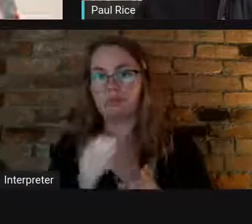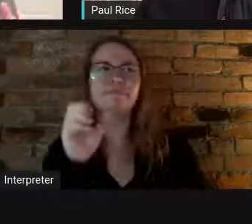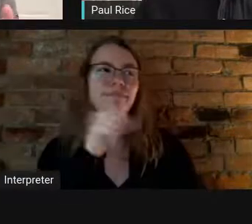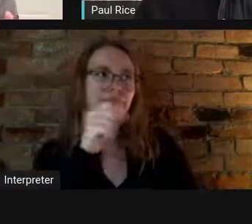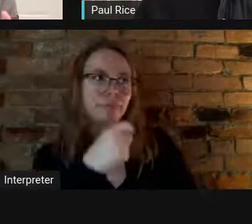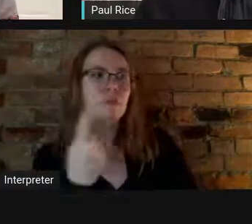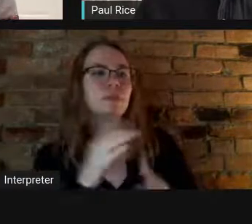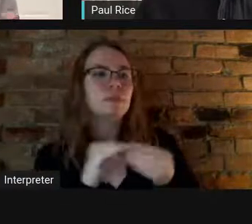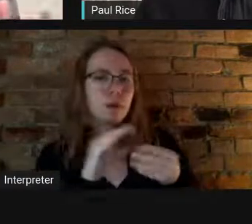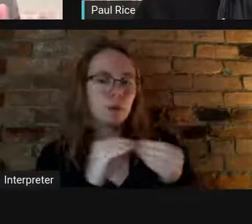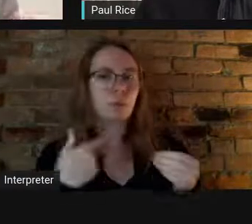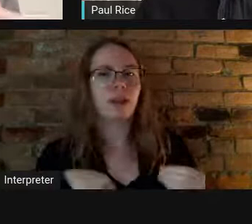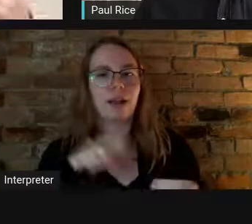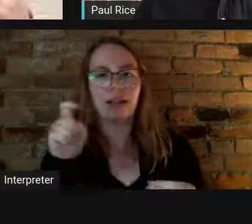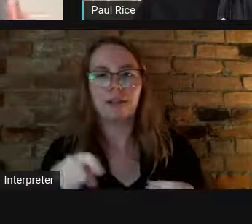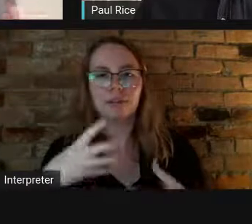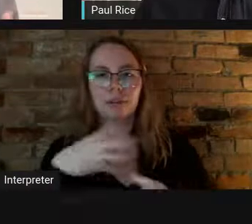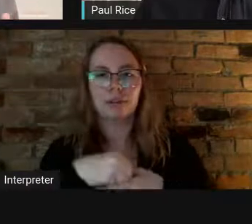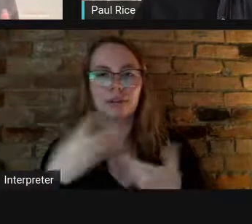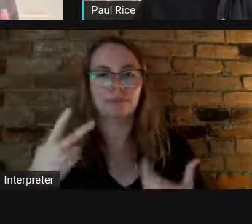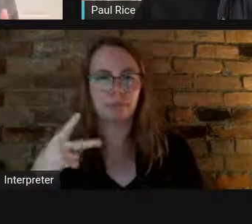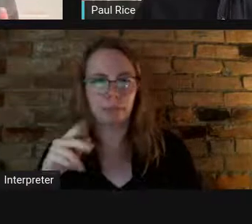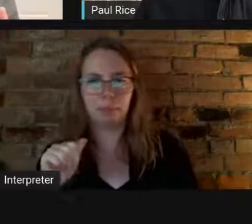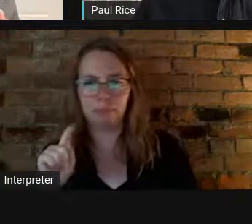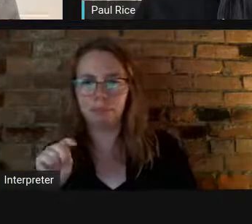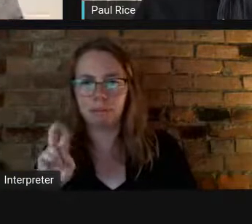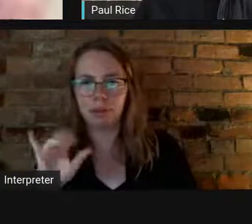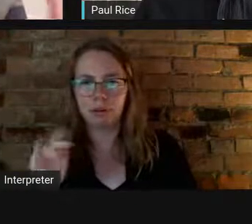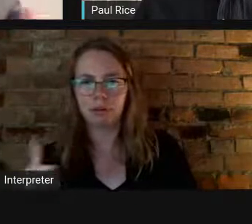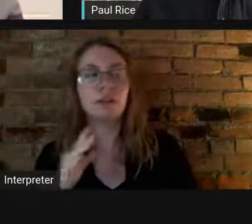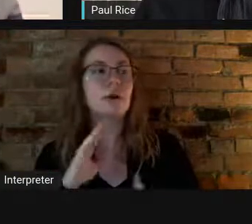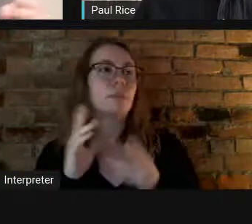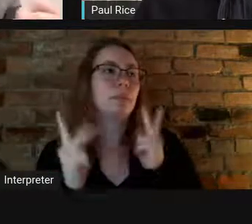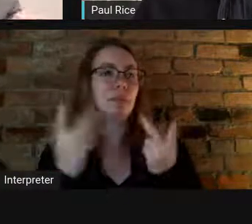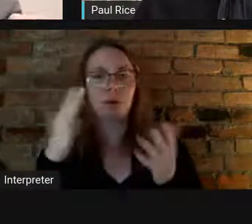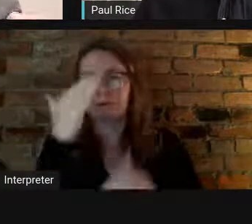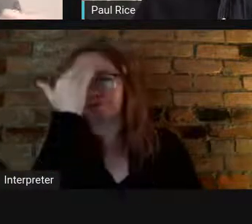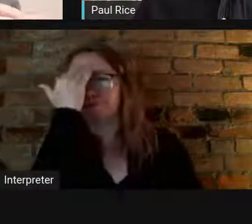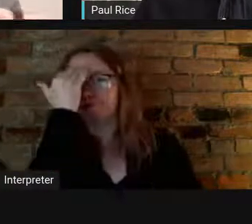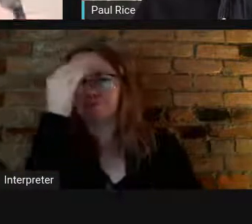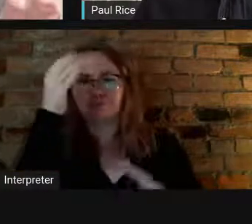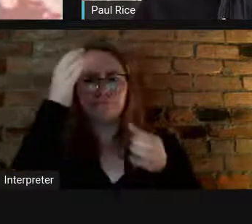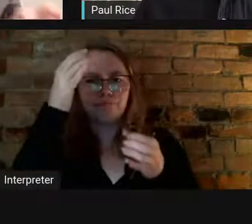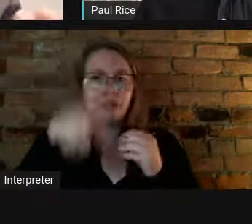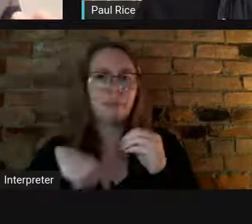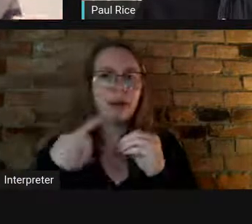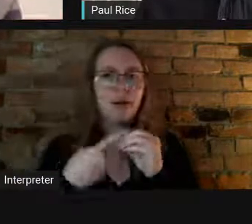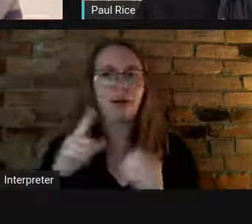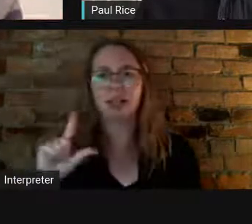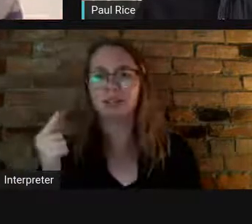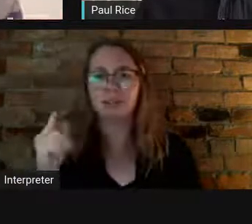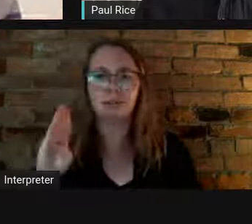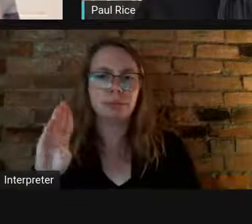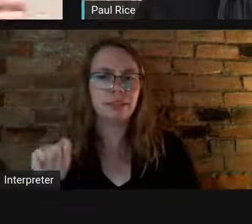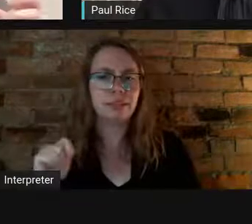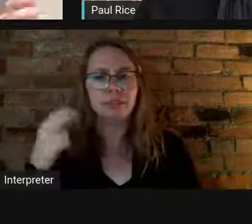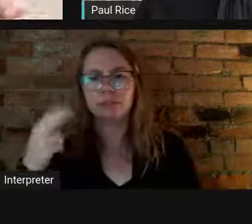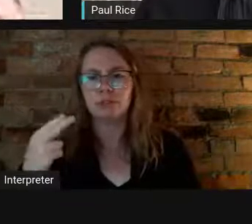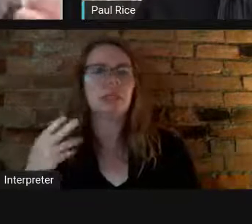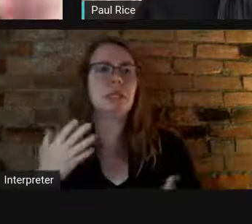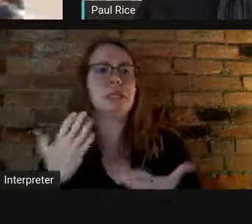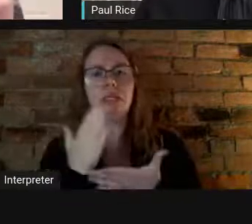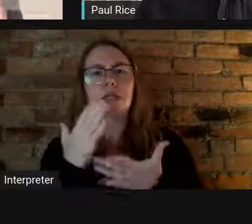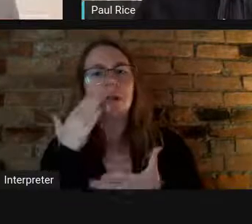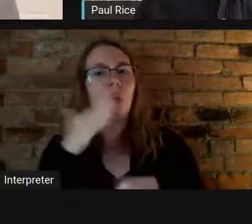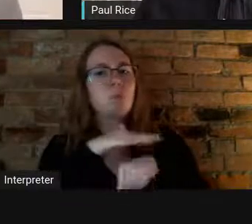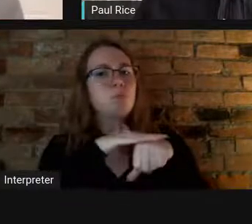know, some of the people who know a lot about LGBT history, as you were saying, a lot of the bits are familiar, but there's